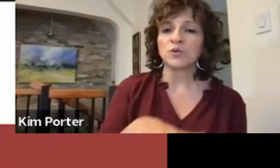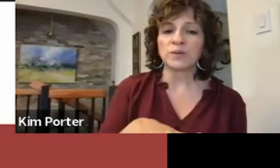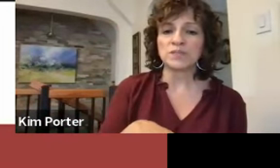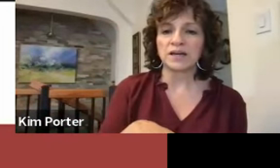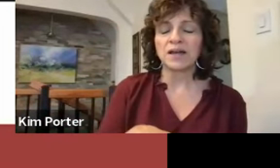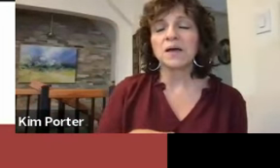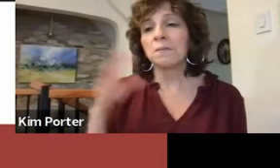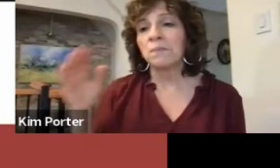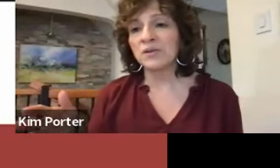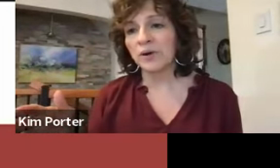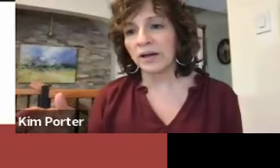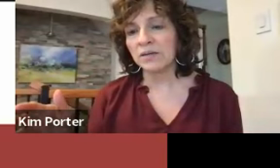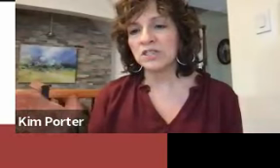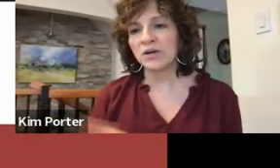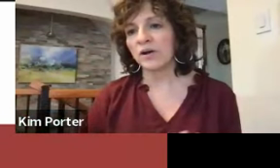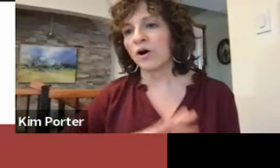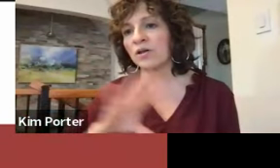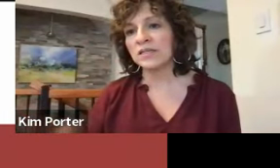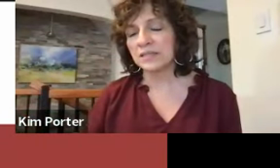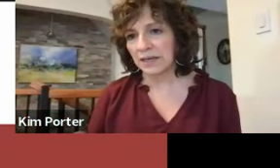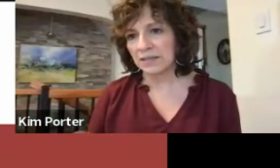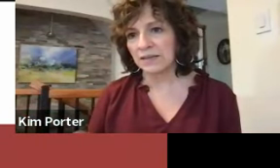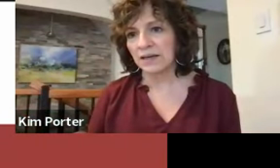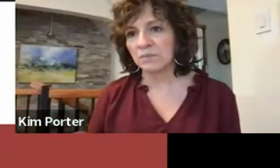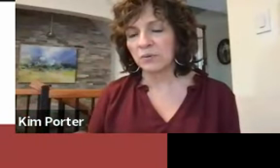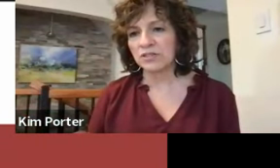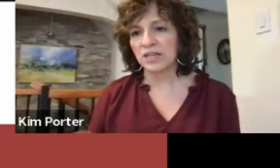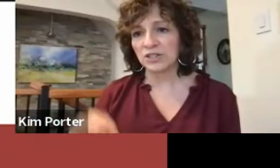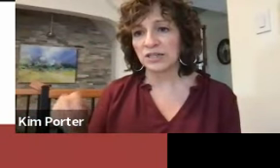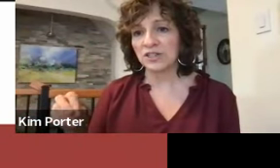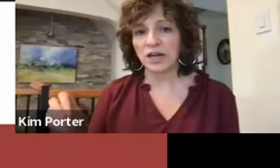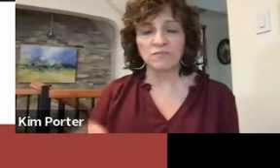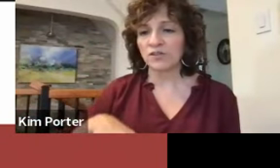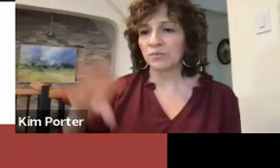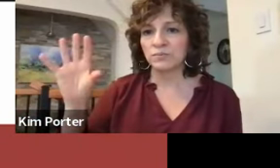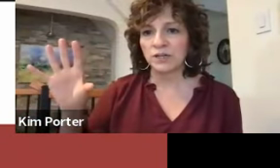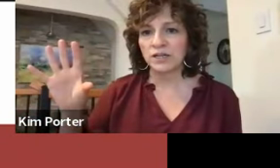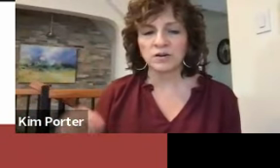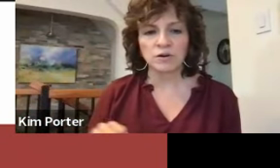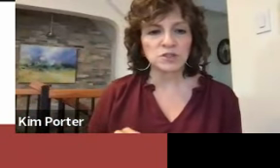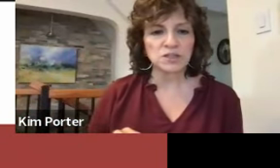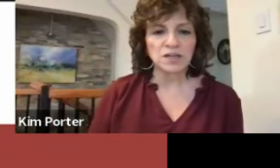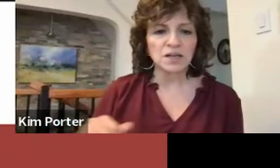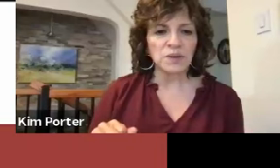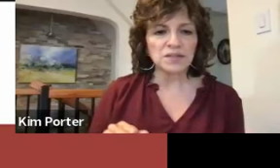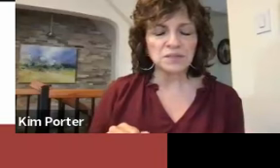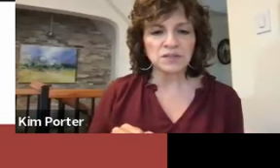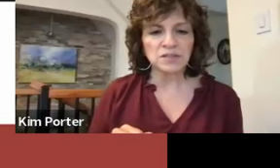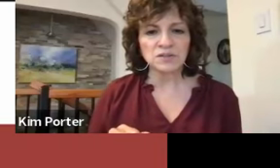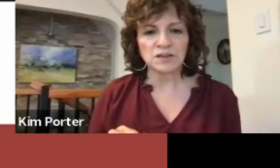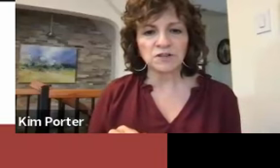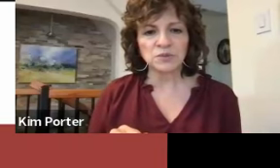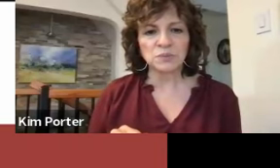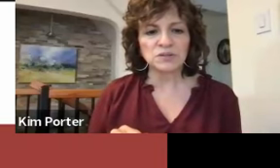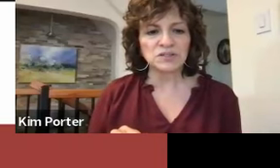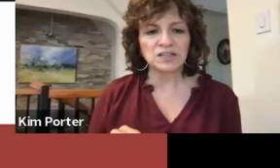page of our website. By the way, I'm going to be sharing all these links at the end of my presentation in the chat. I've got them ready to go. I'll just paste them in as